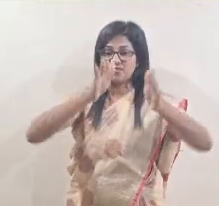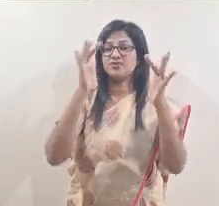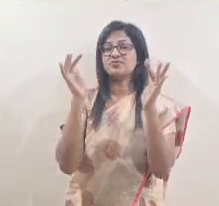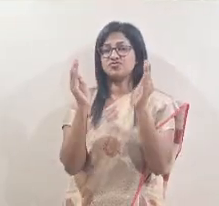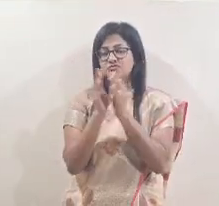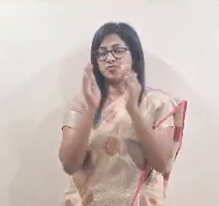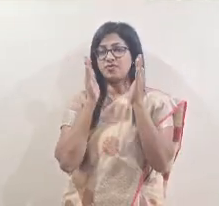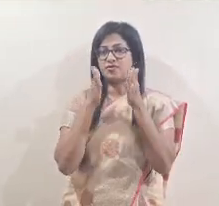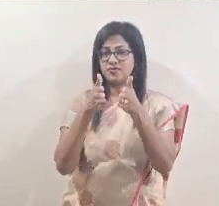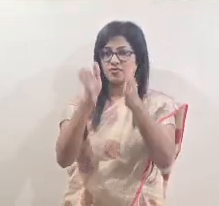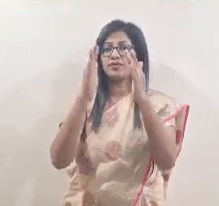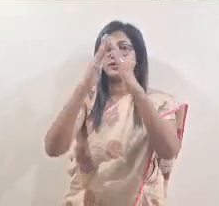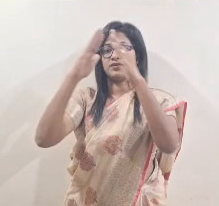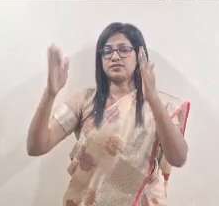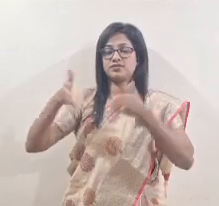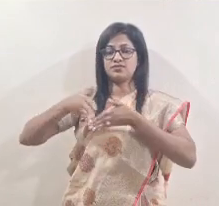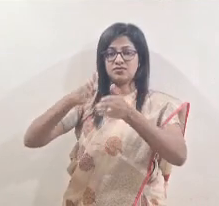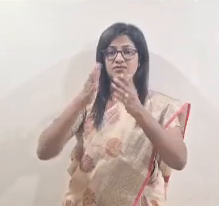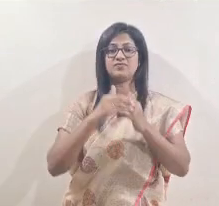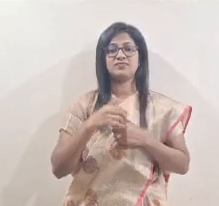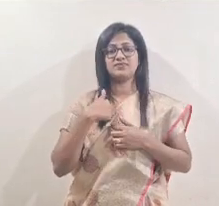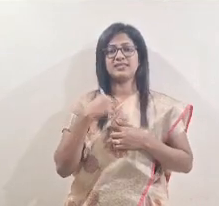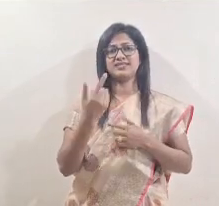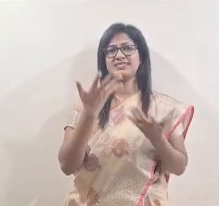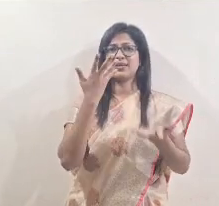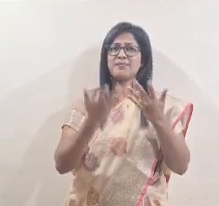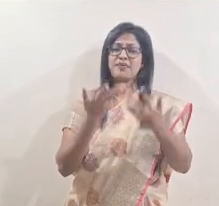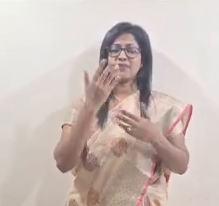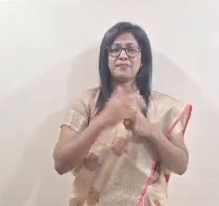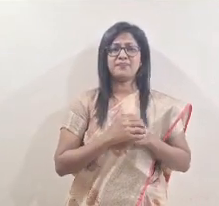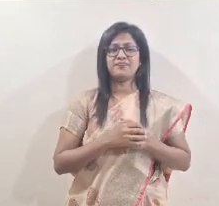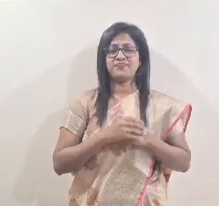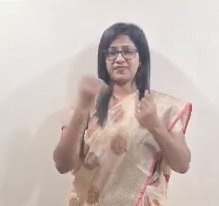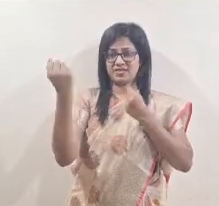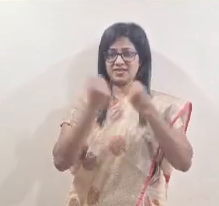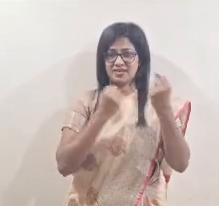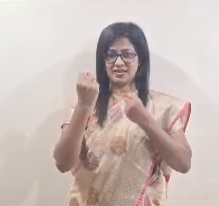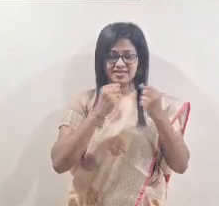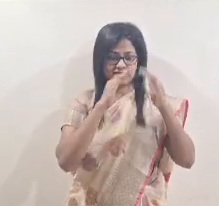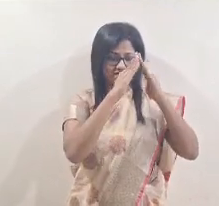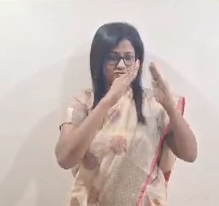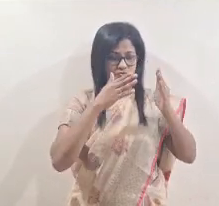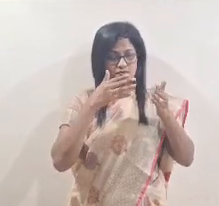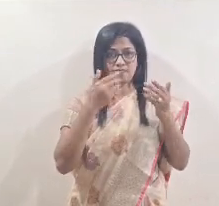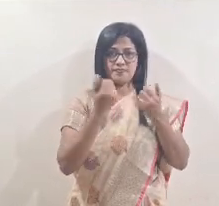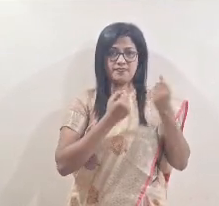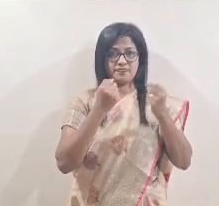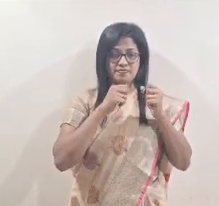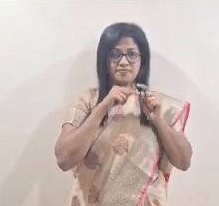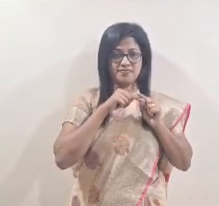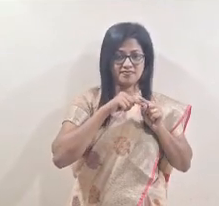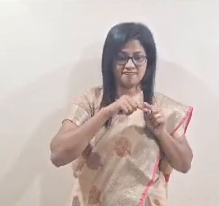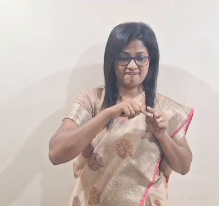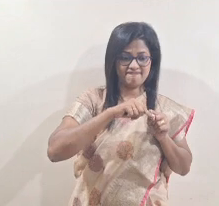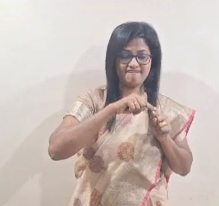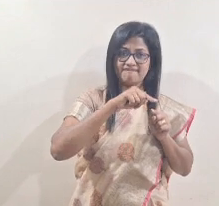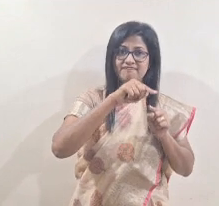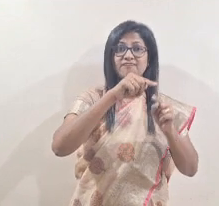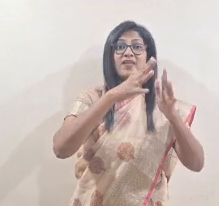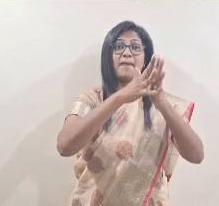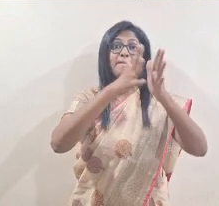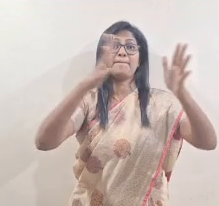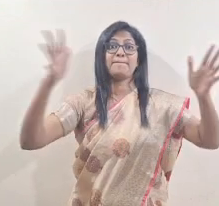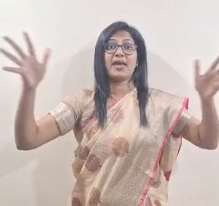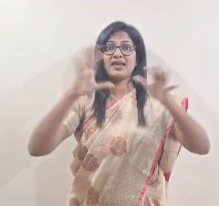the residential roads. And say suppose a car moves from a residential settlement to a